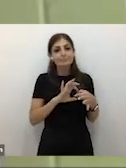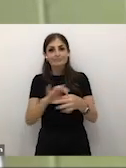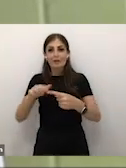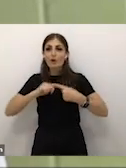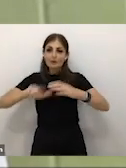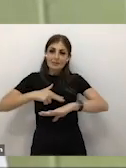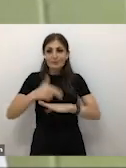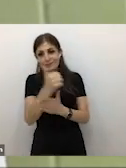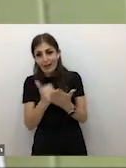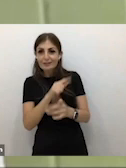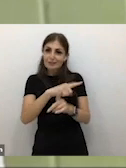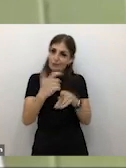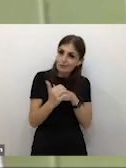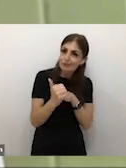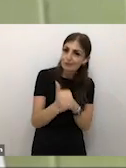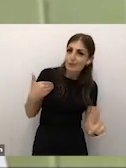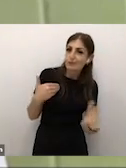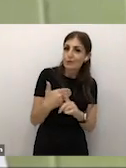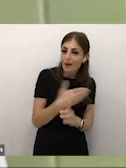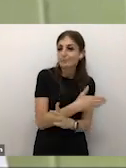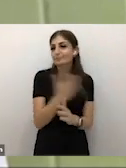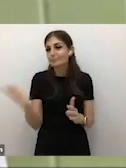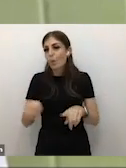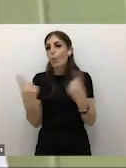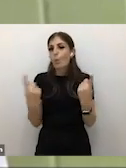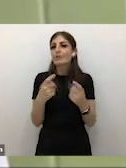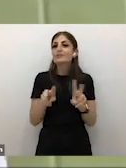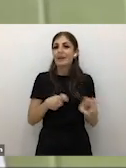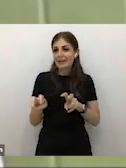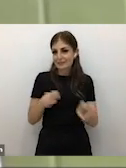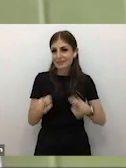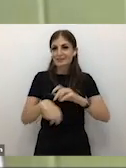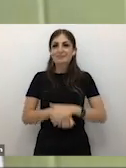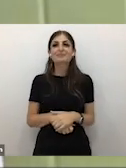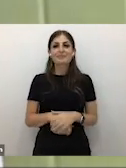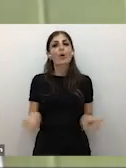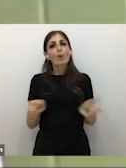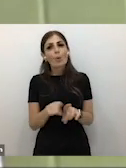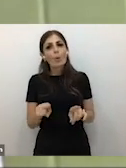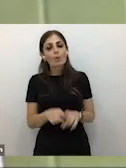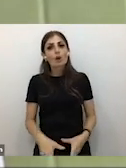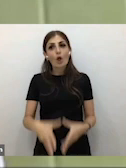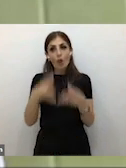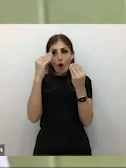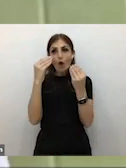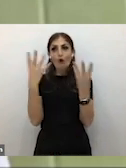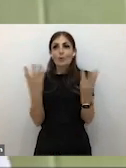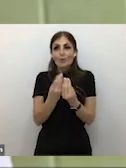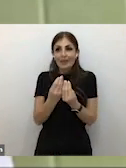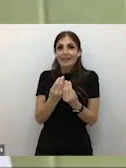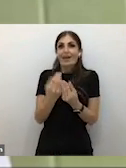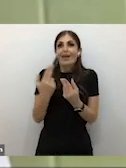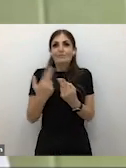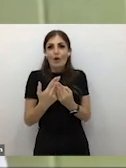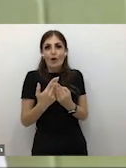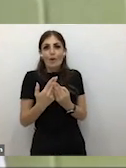Nations artists and cultural leaders throughout all the other program activities. You will also learn with and from a range of